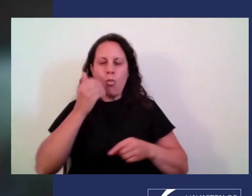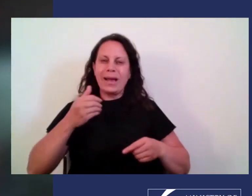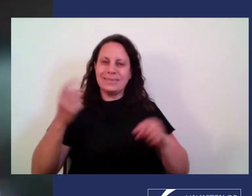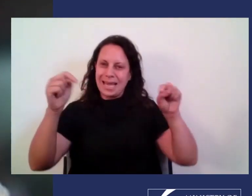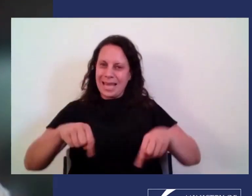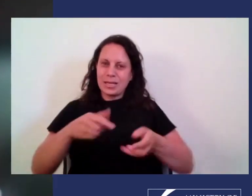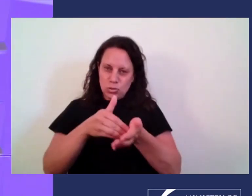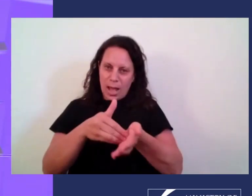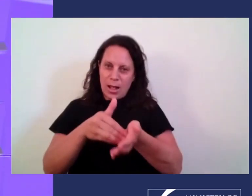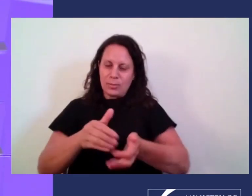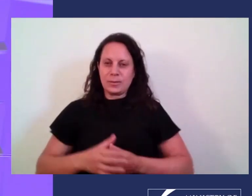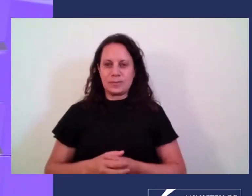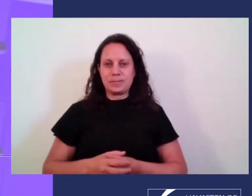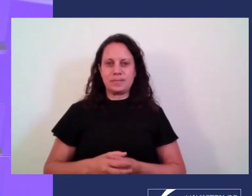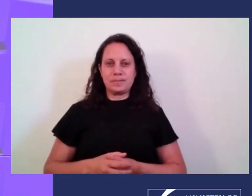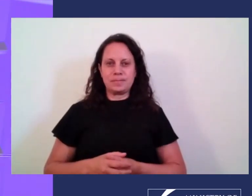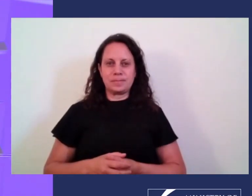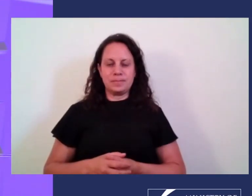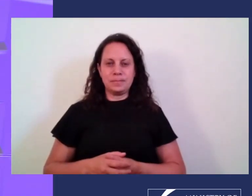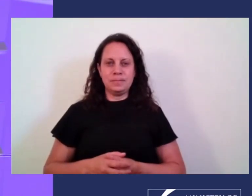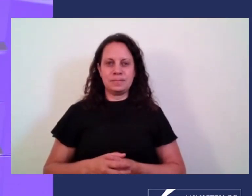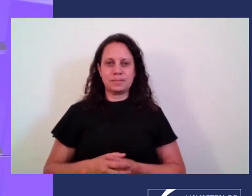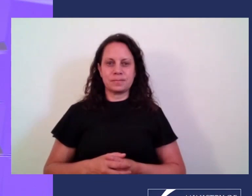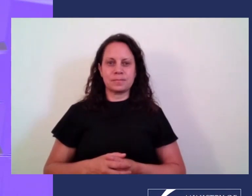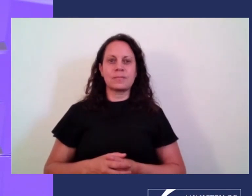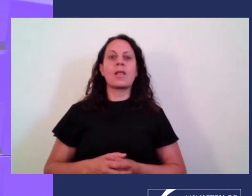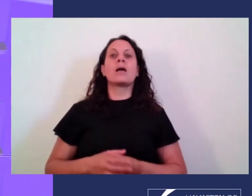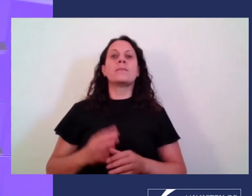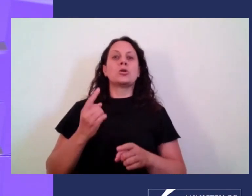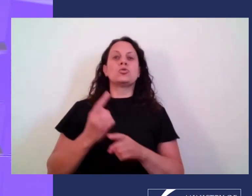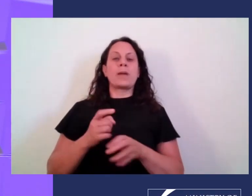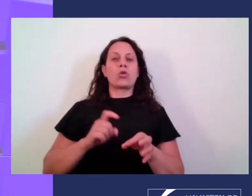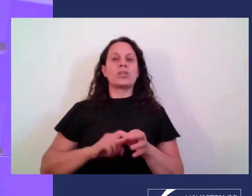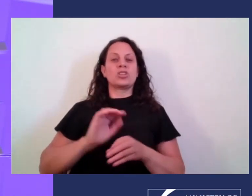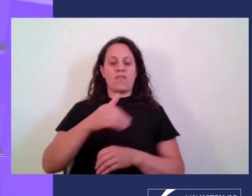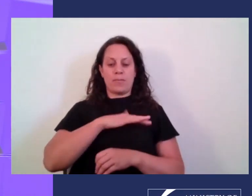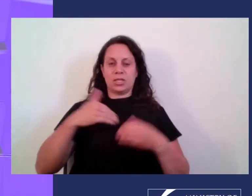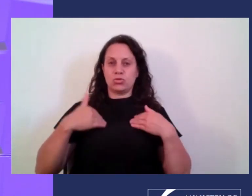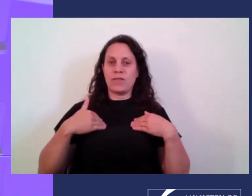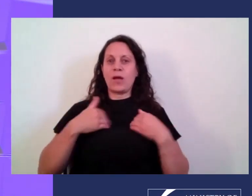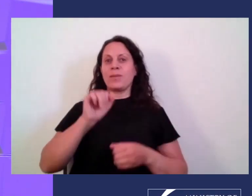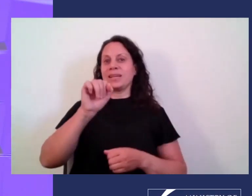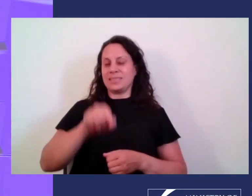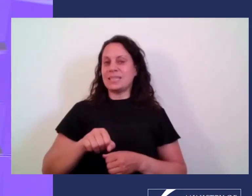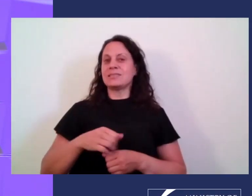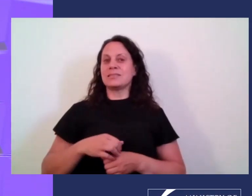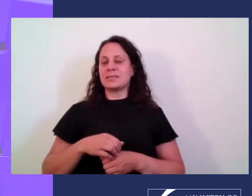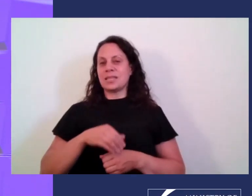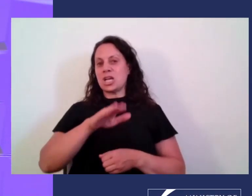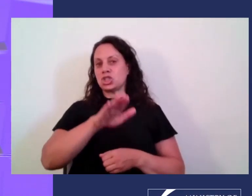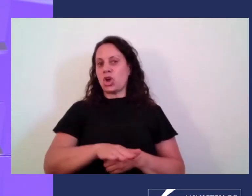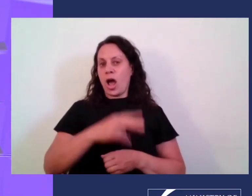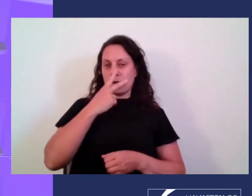help. I can answer the question on behalf of the Ministry of Health. Yes, your child will be eligible to get a vaccine pass when they turn